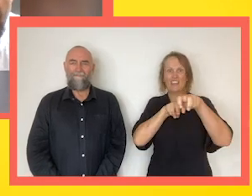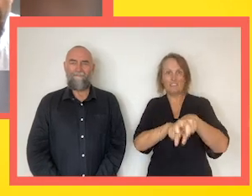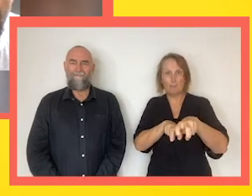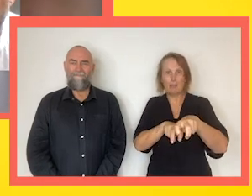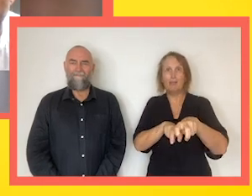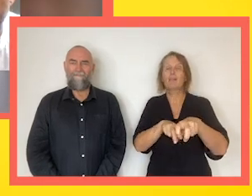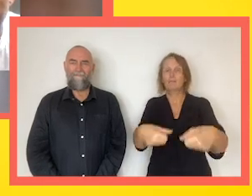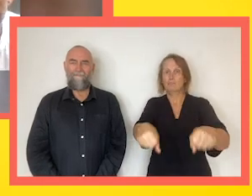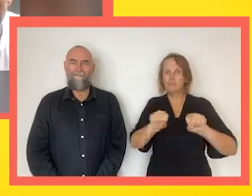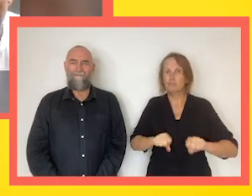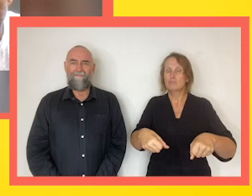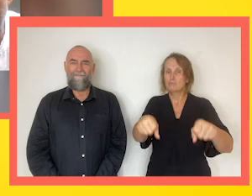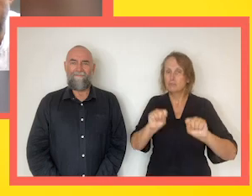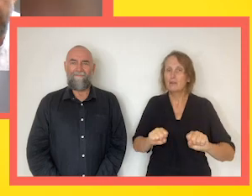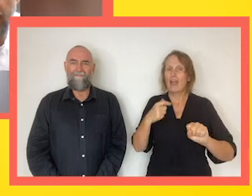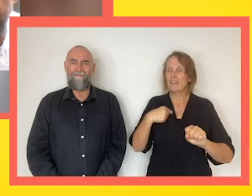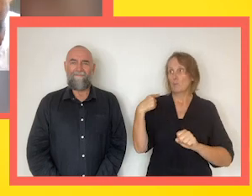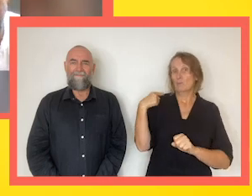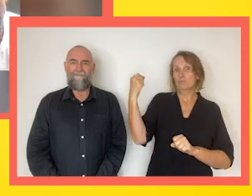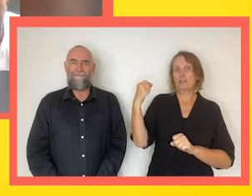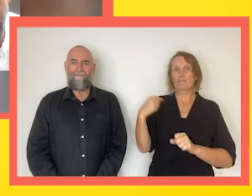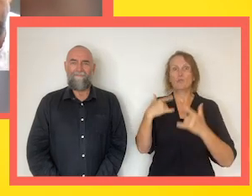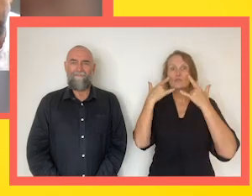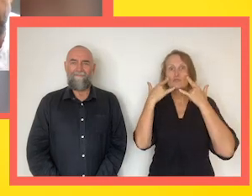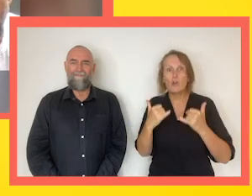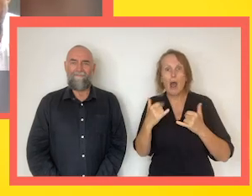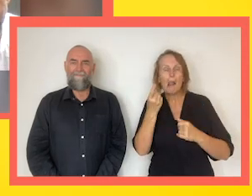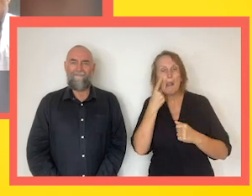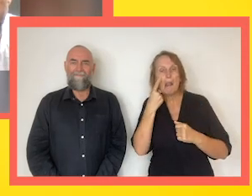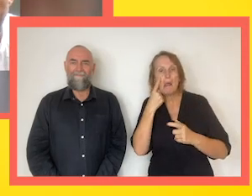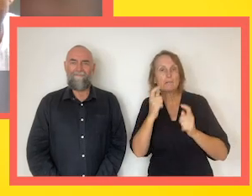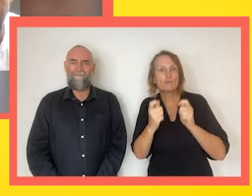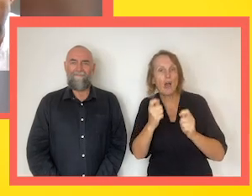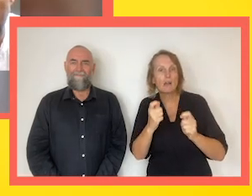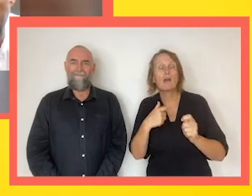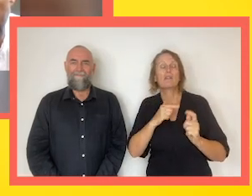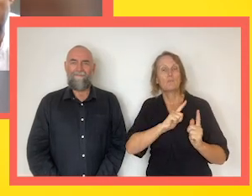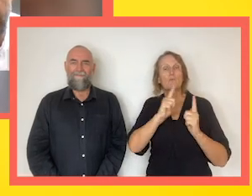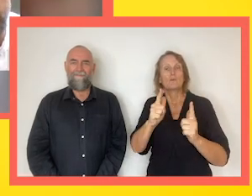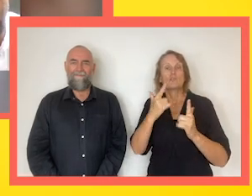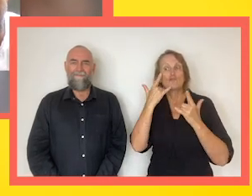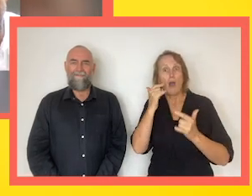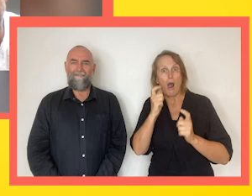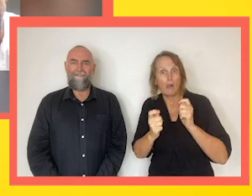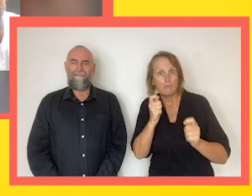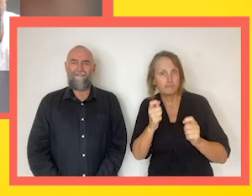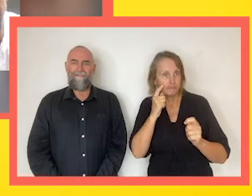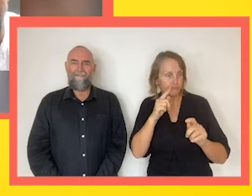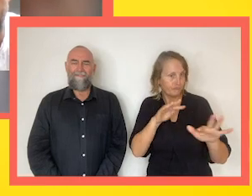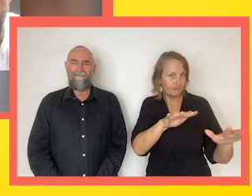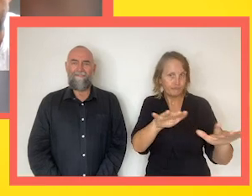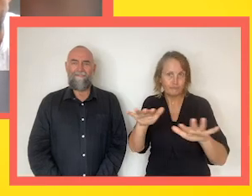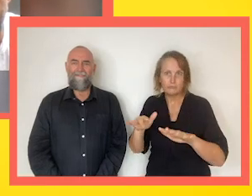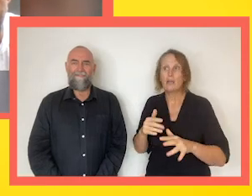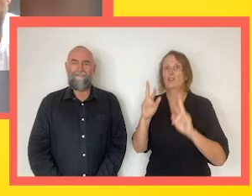trials. And we'll know what the landscape looks like as far as who's going to be coming to trials. And then we go to trials, execute that week, and